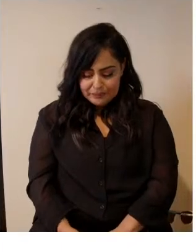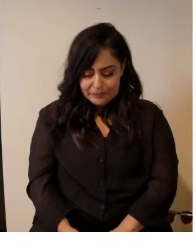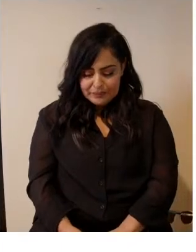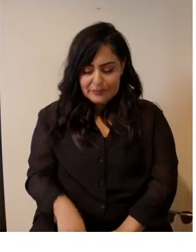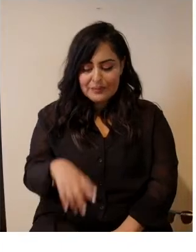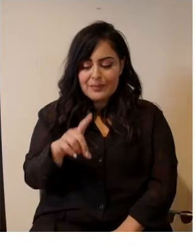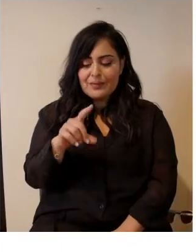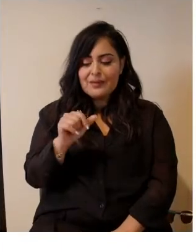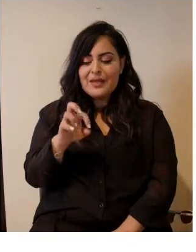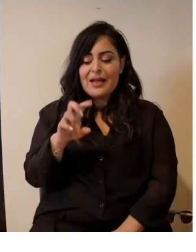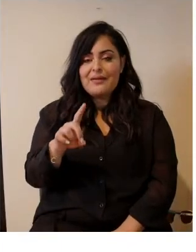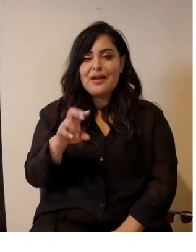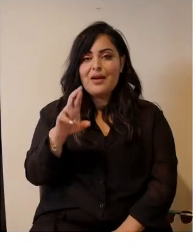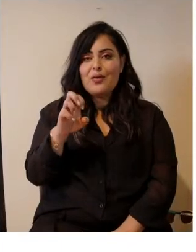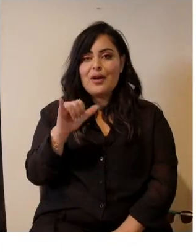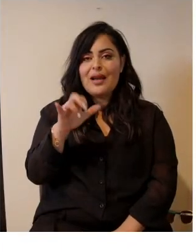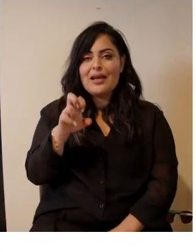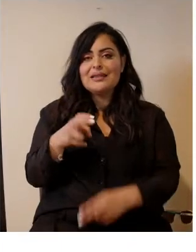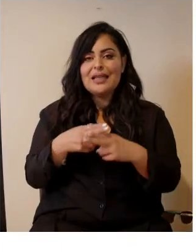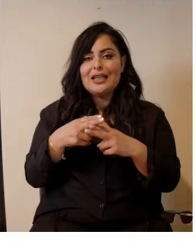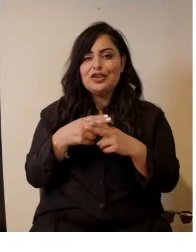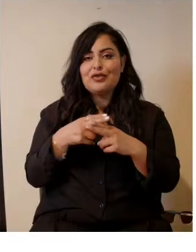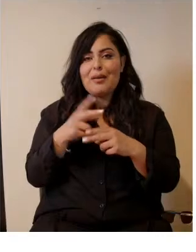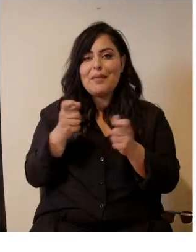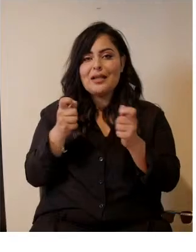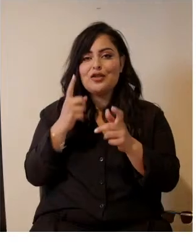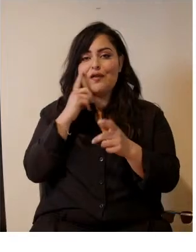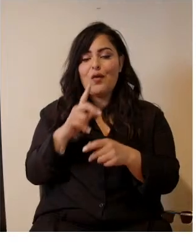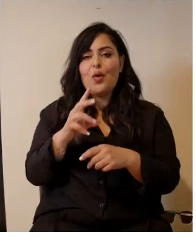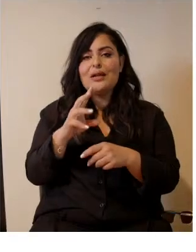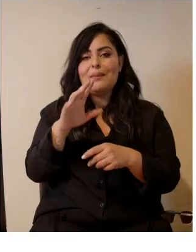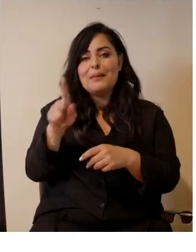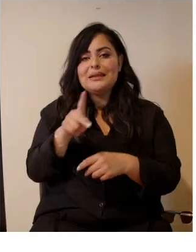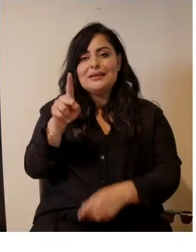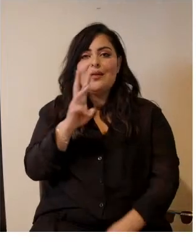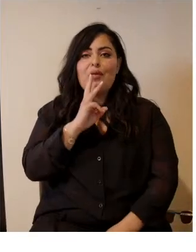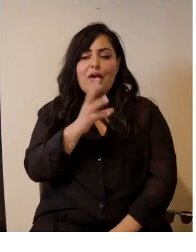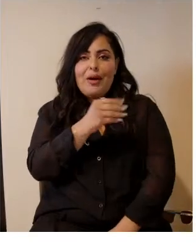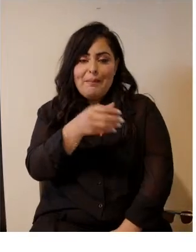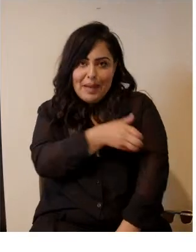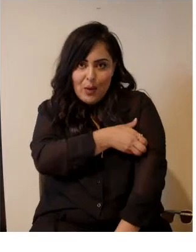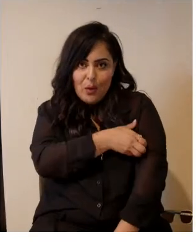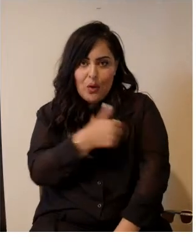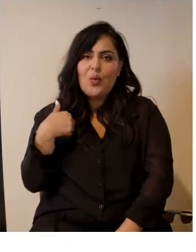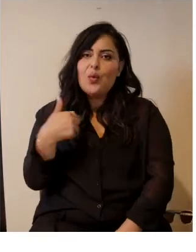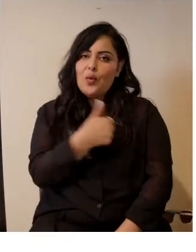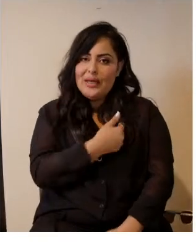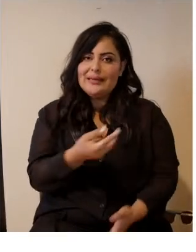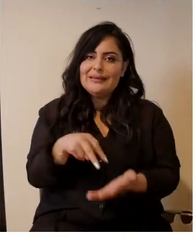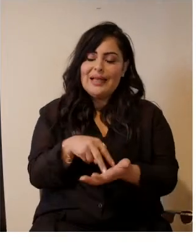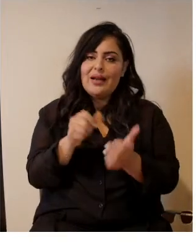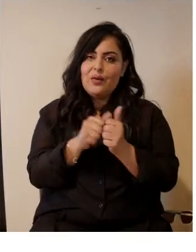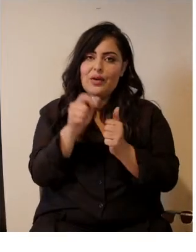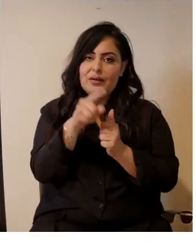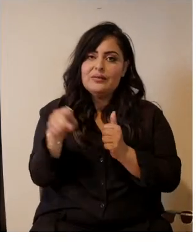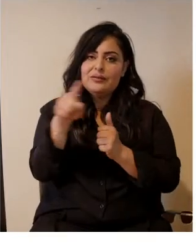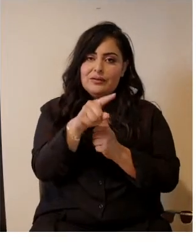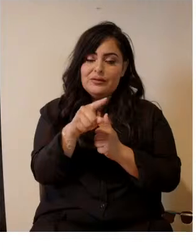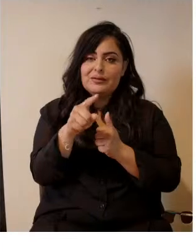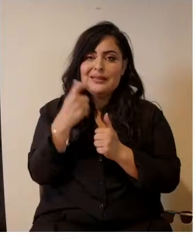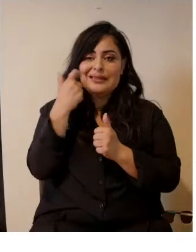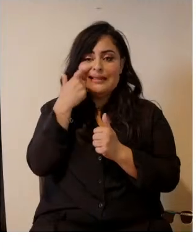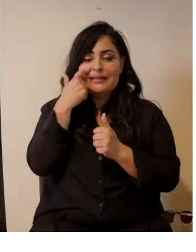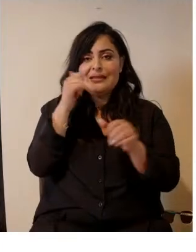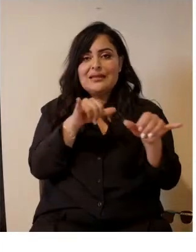David Reyes, Interim General Manager for Pasadena Water and Power. We stand with our residents, as Chief Augustine